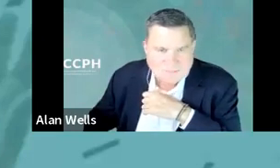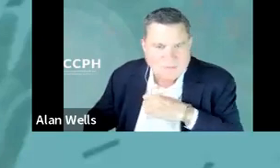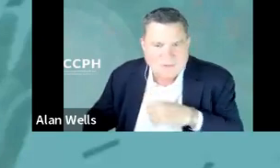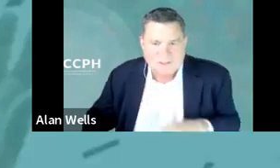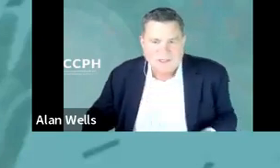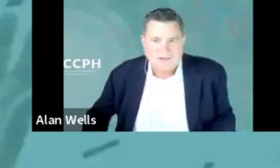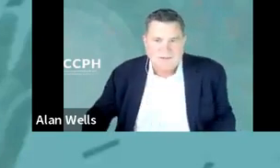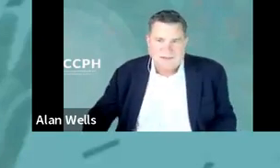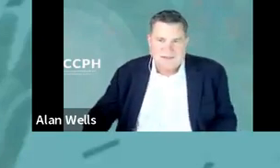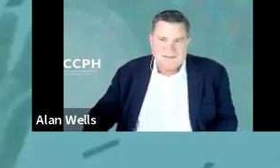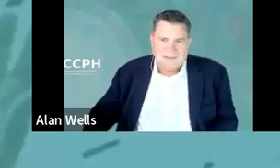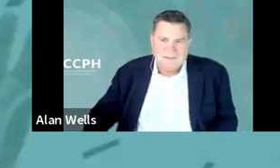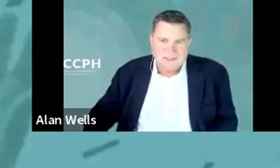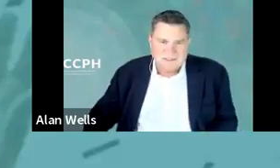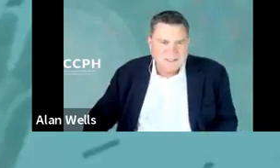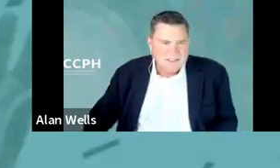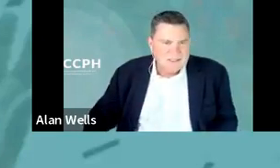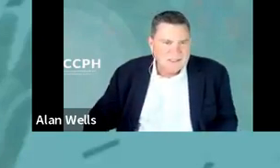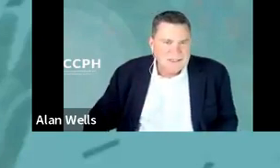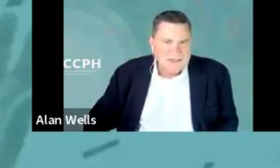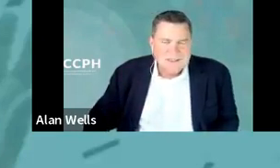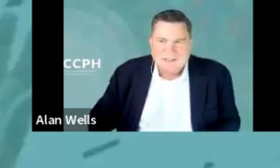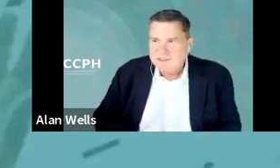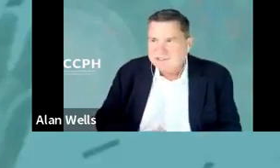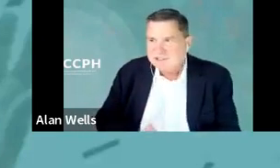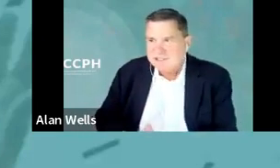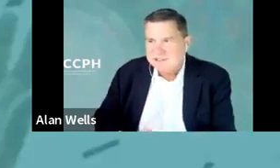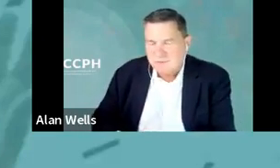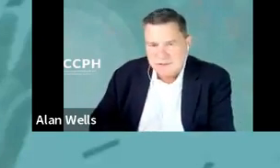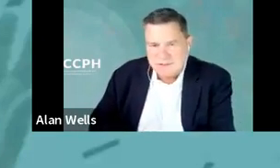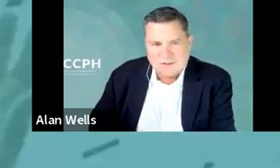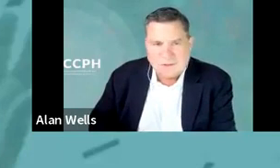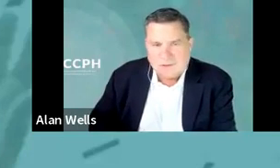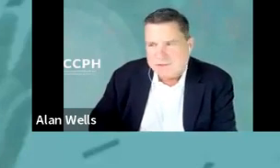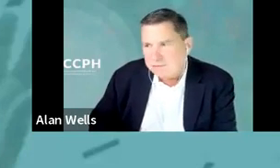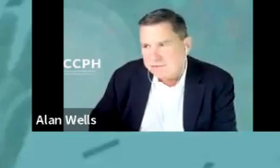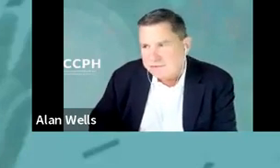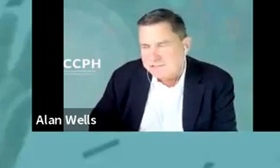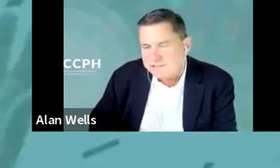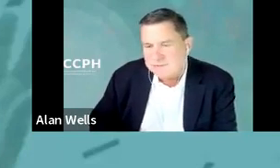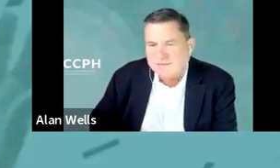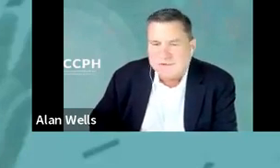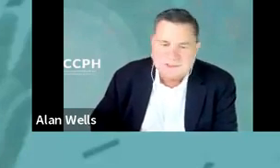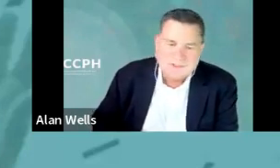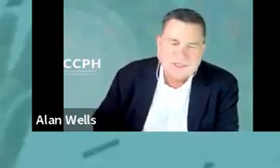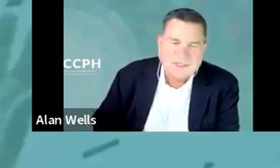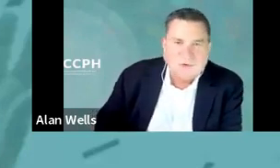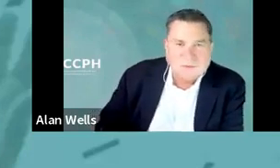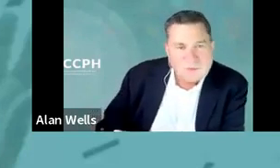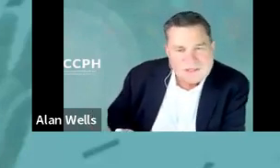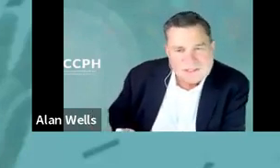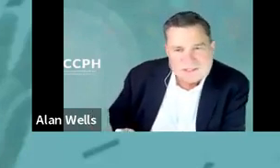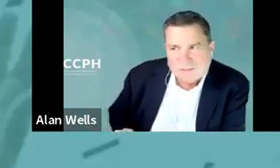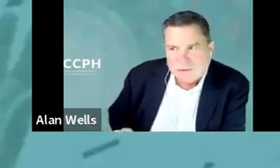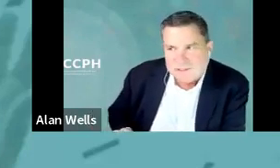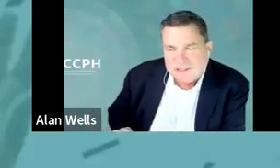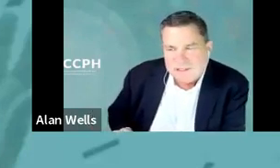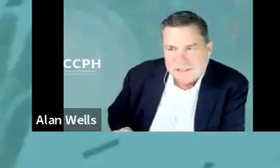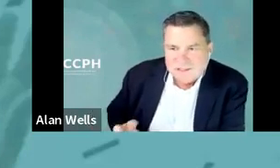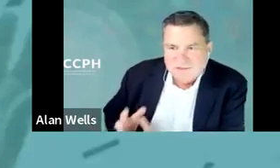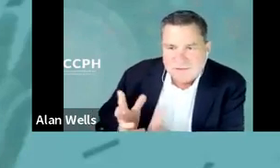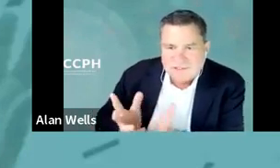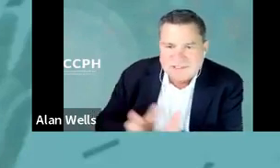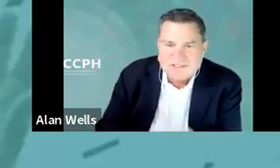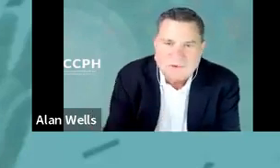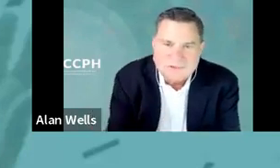Community Project in Maywood, Chicago. Thank you so much. So let's just, as we're looking at scrolling through those, let's just review some key terms. What is